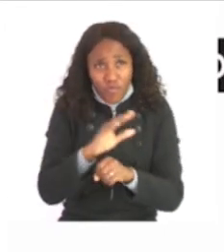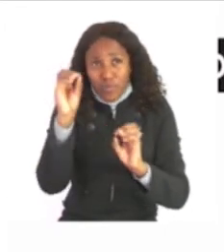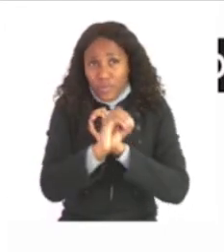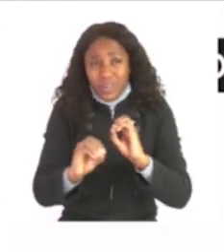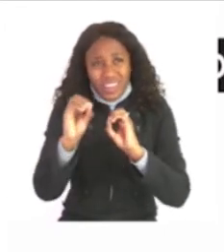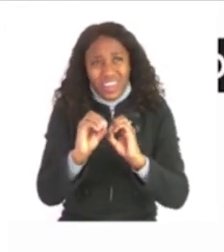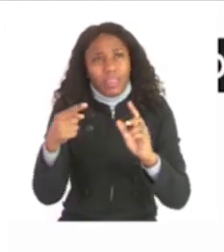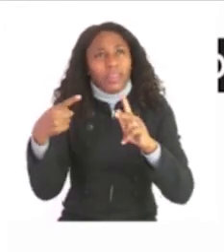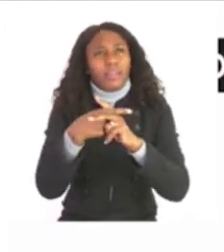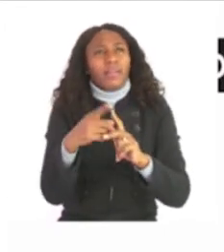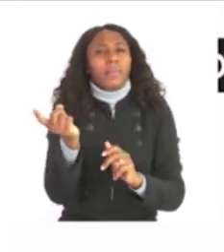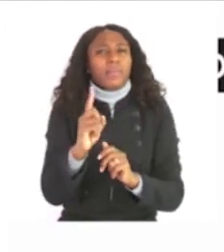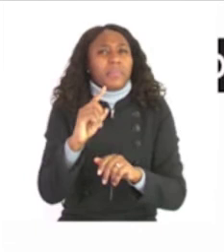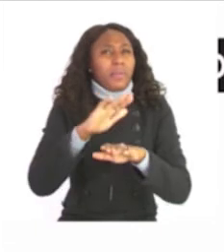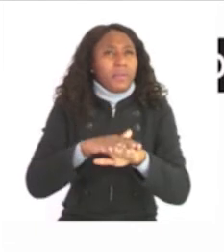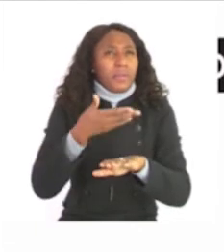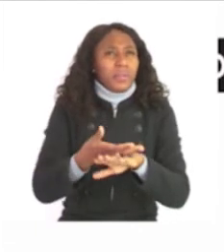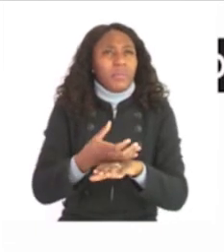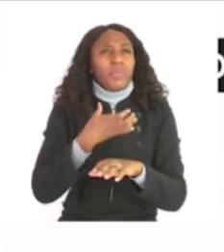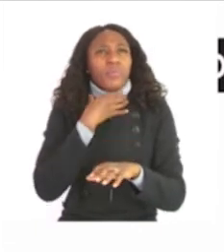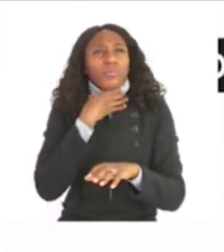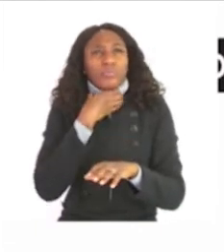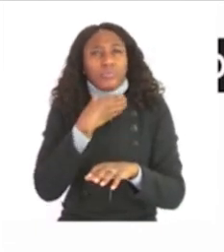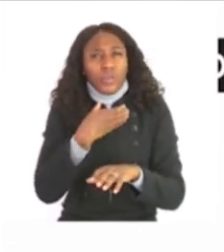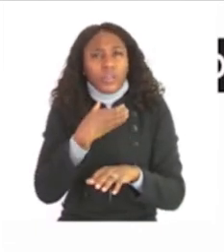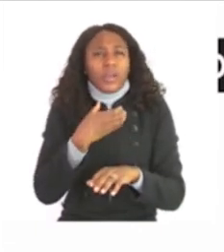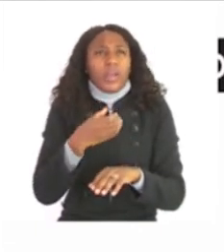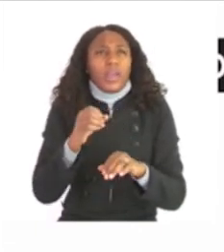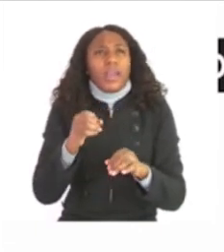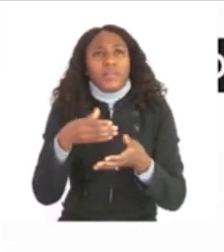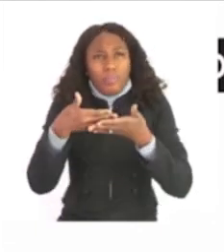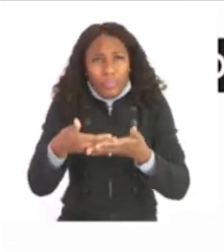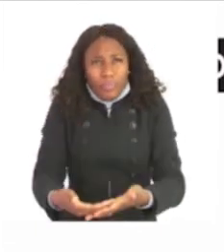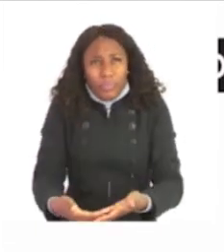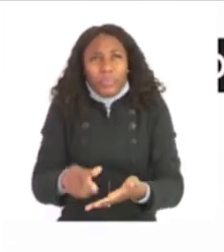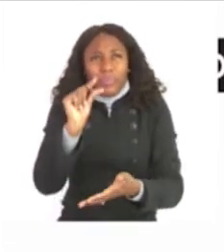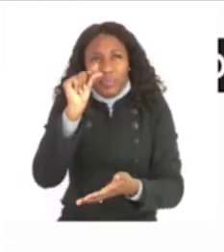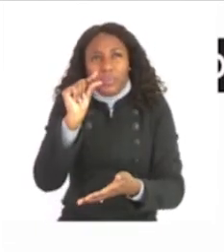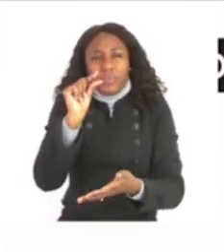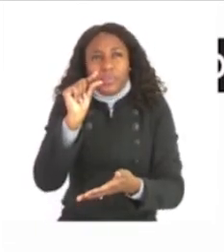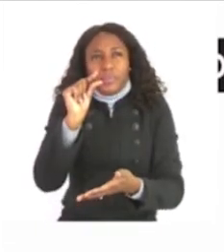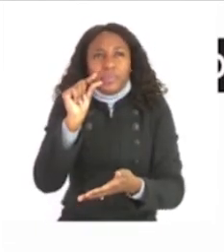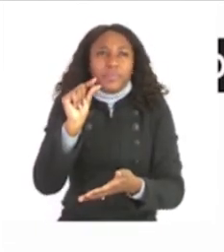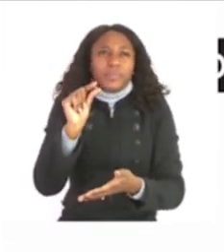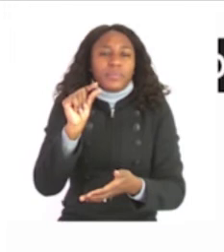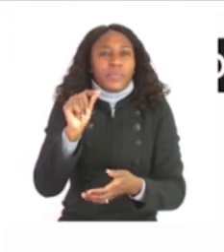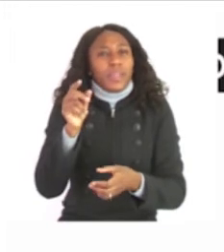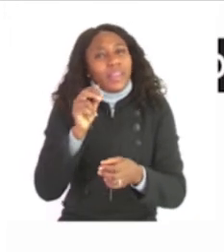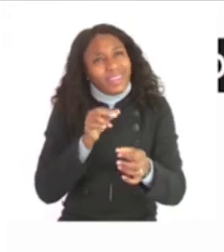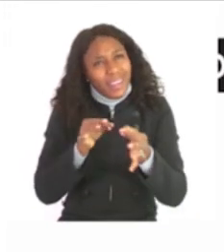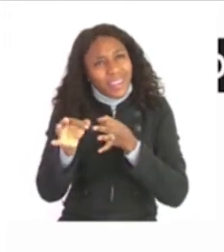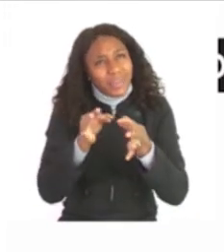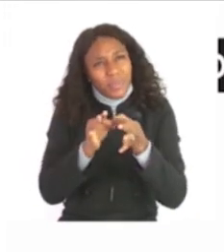variety of food. For example, goiter and marasmus. Describe how the effects